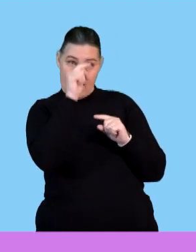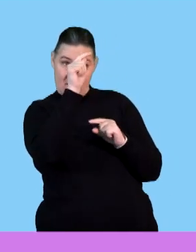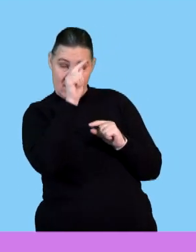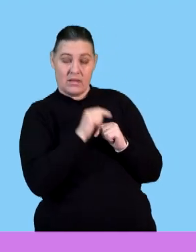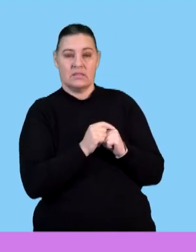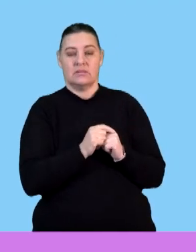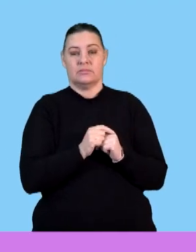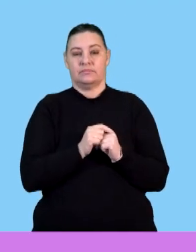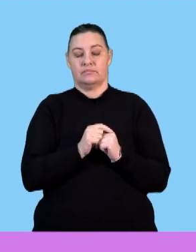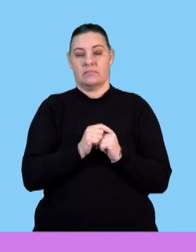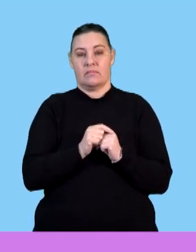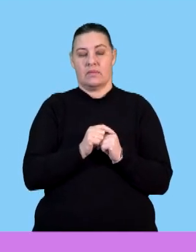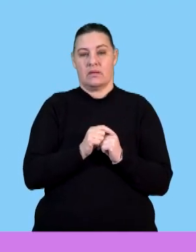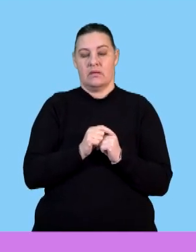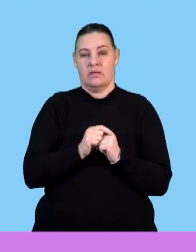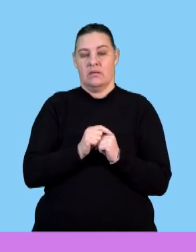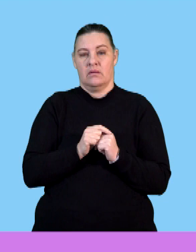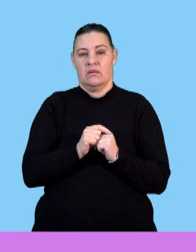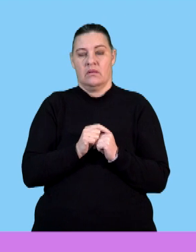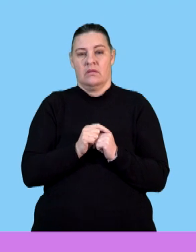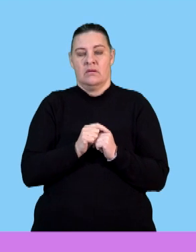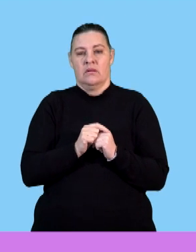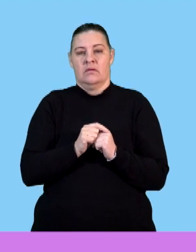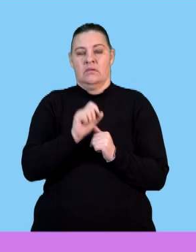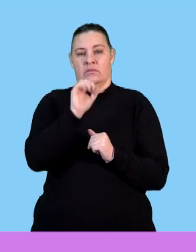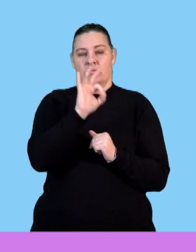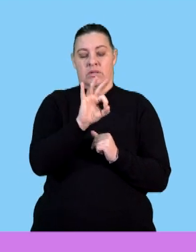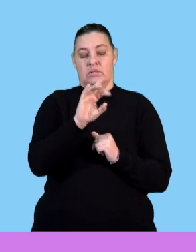above it. That one. Okay,